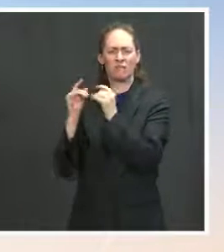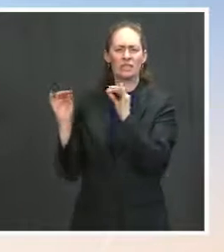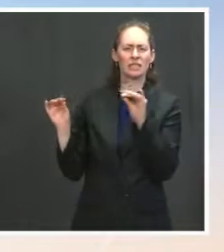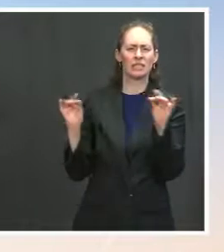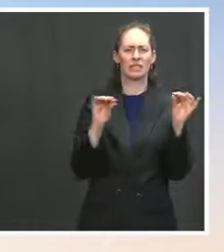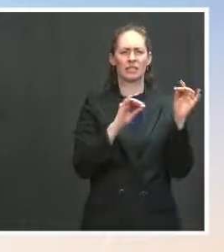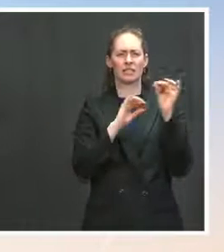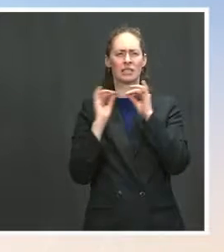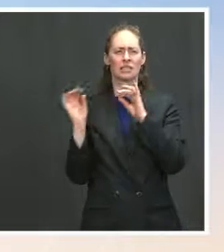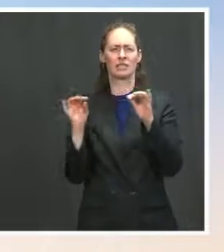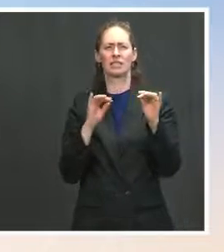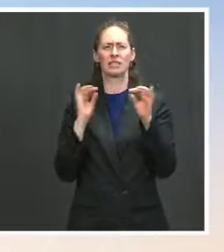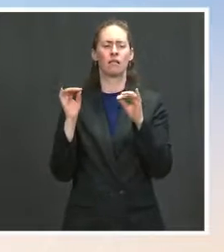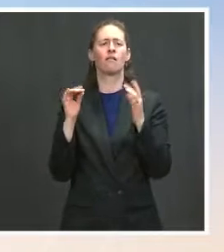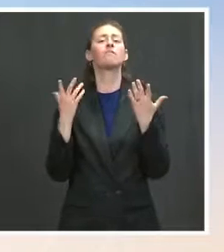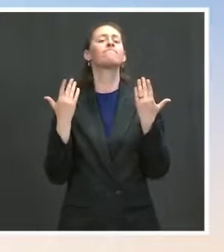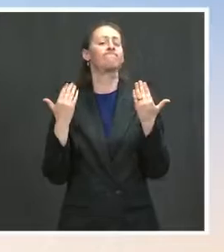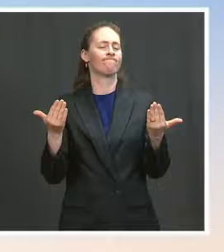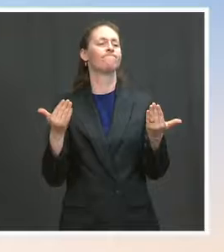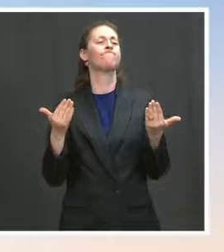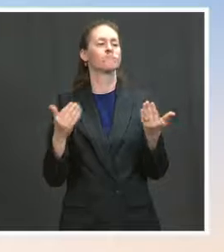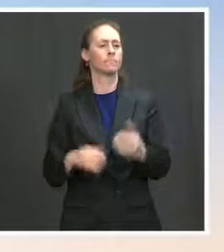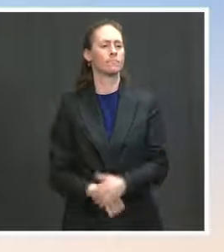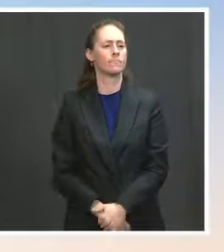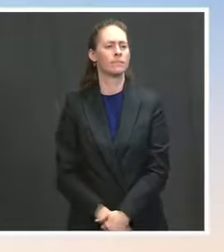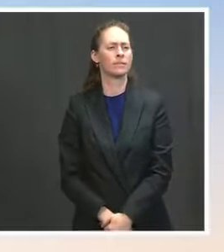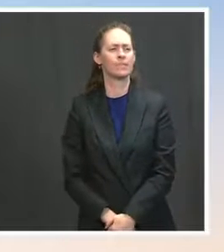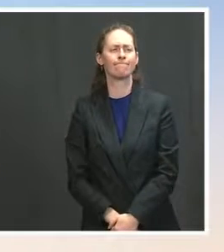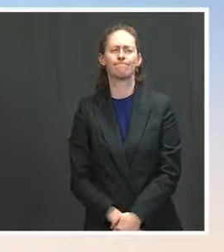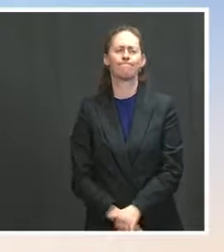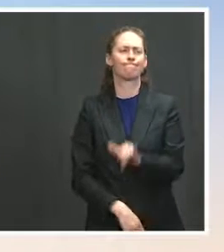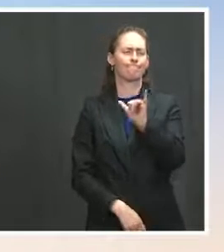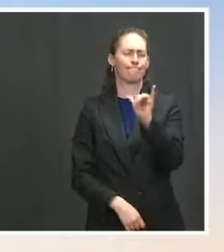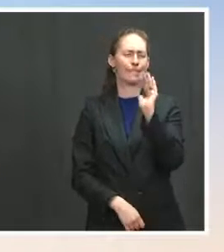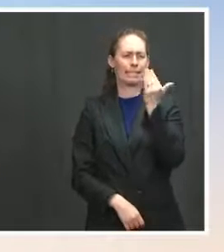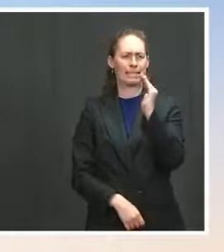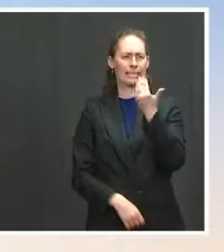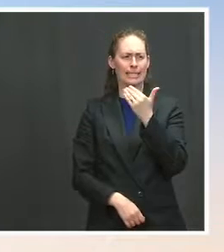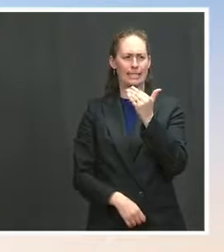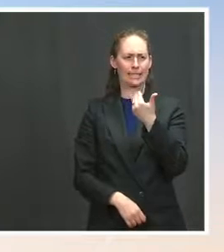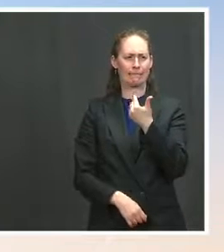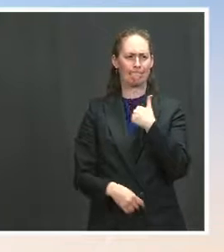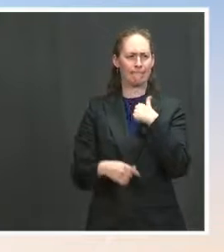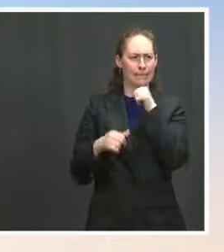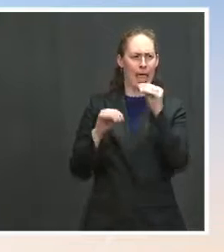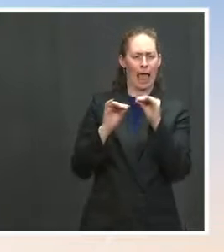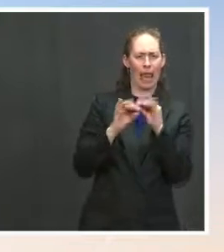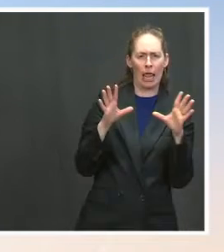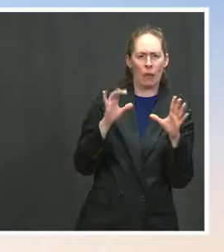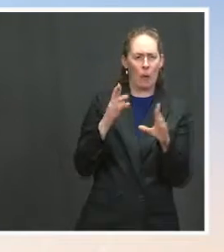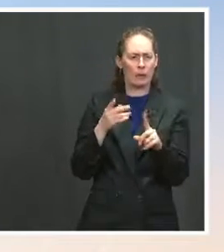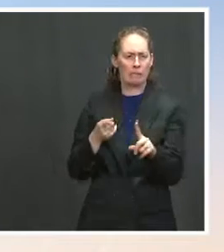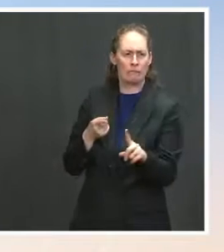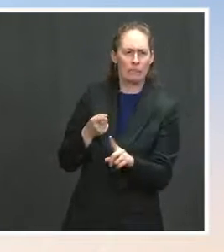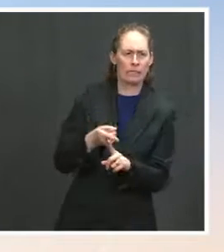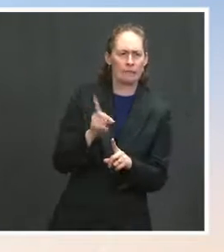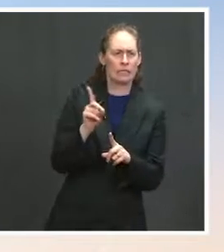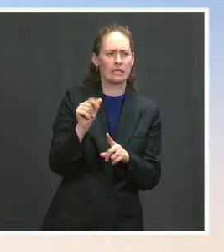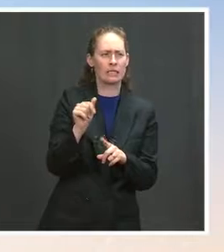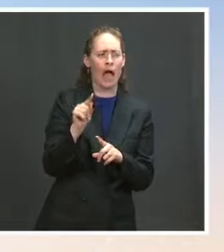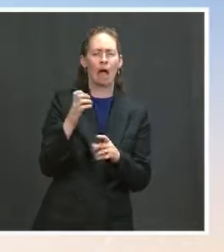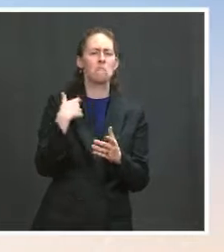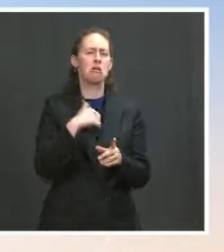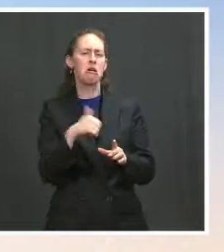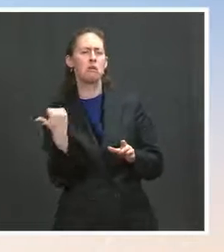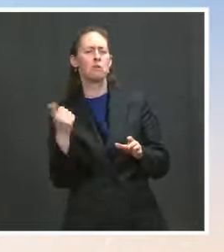the timeline. Yeah, maybe I wasn't saying it, or maybe I was saying it too specific with the dates, but the bigger question is what took the U.S. so long to